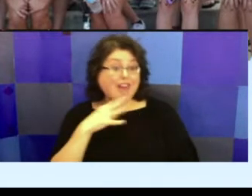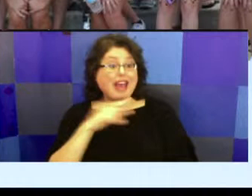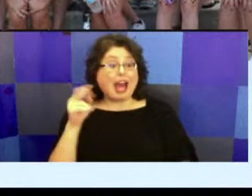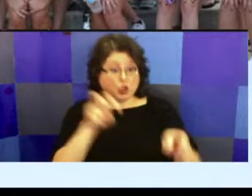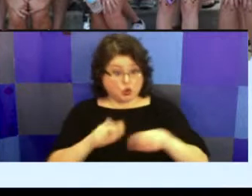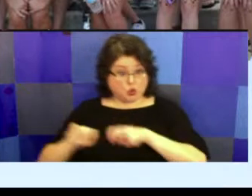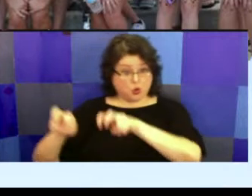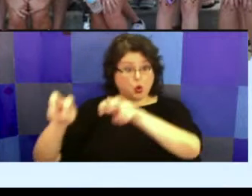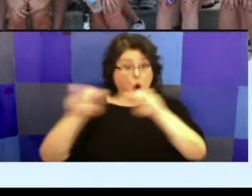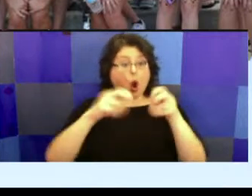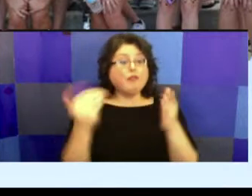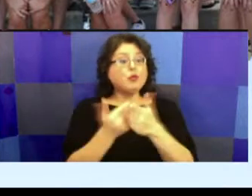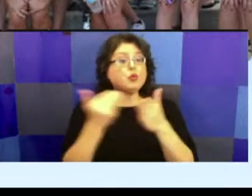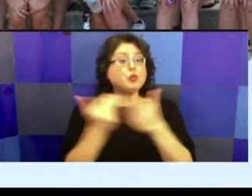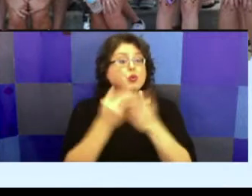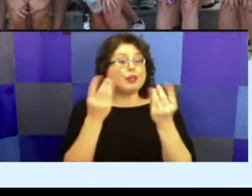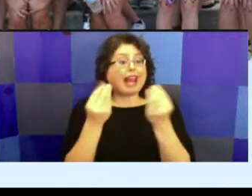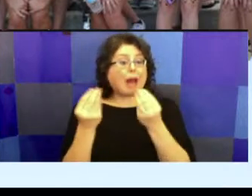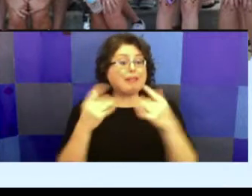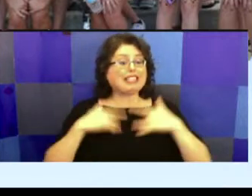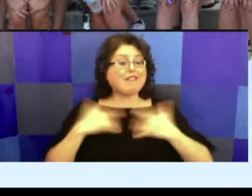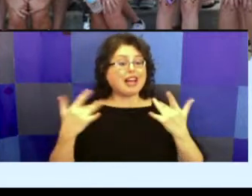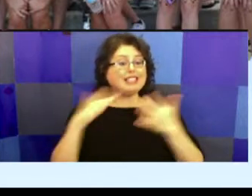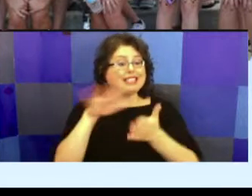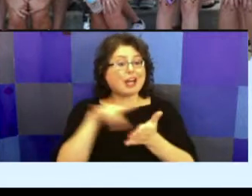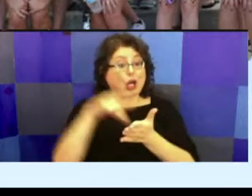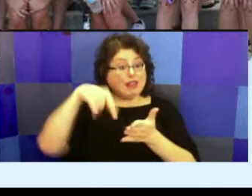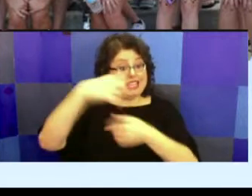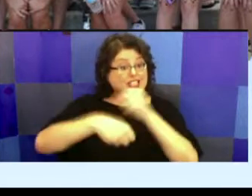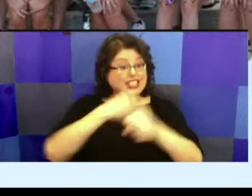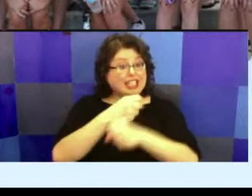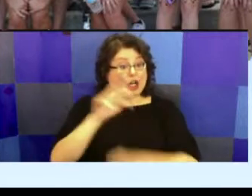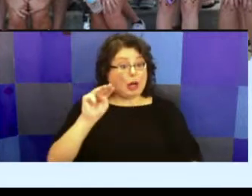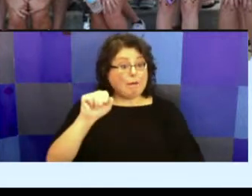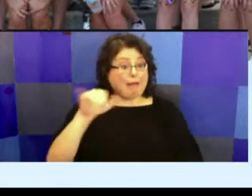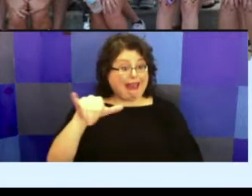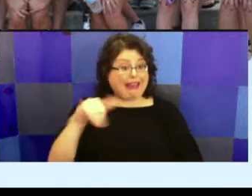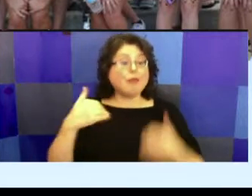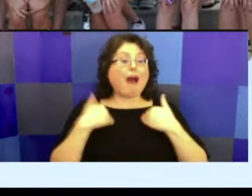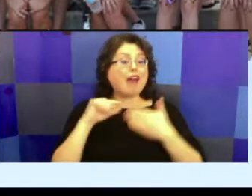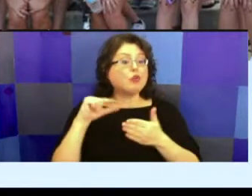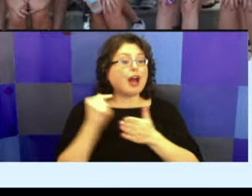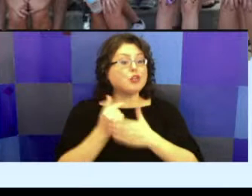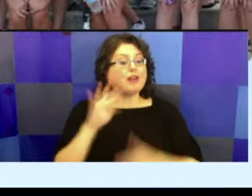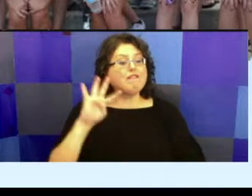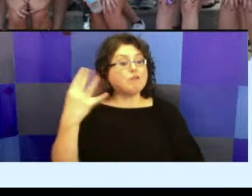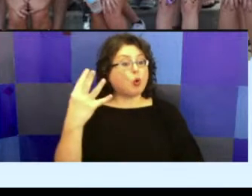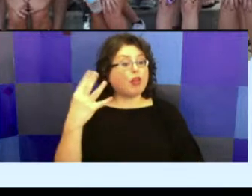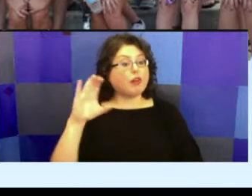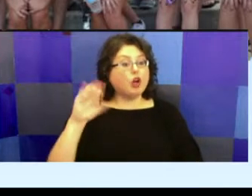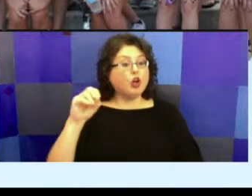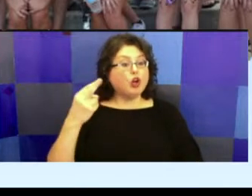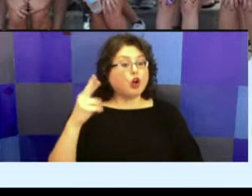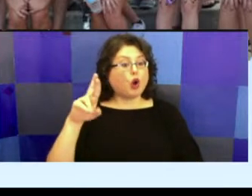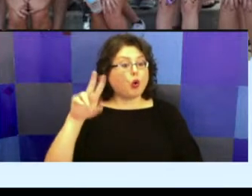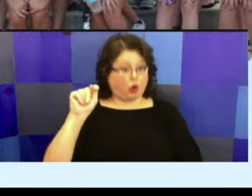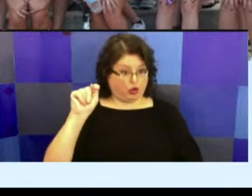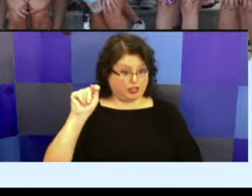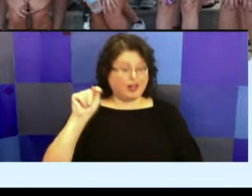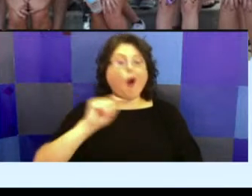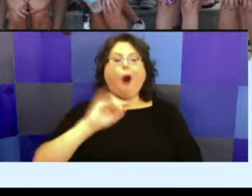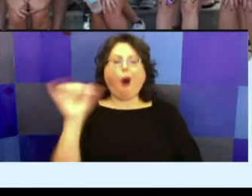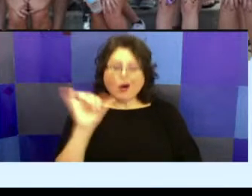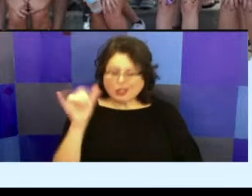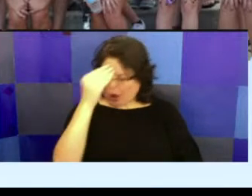event center. This year in May, we will graduate our 4th cohort in the program. And we would also like to take time